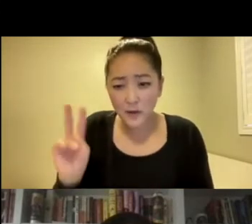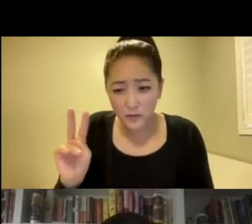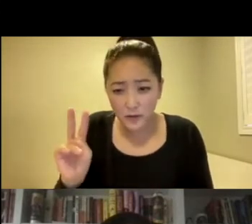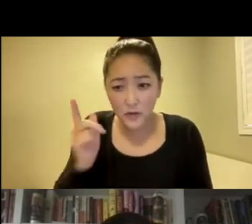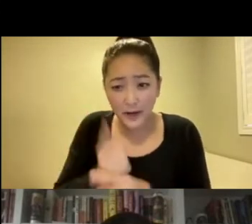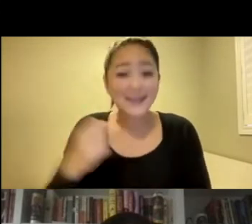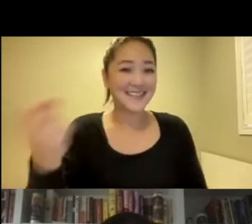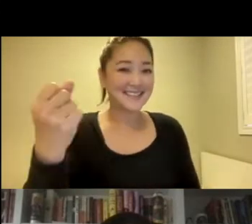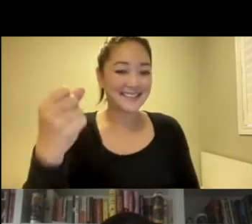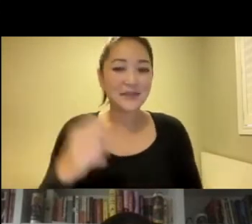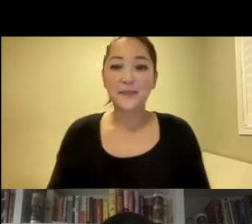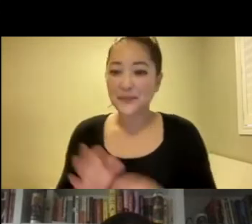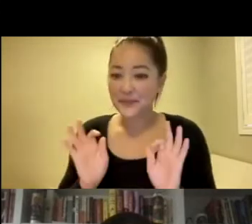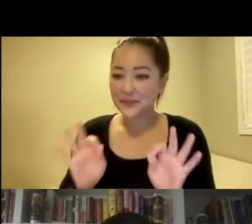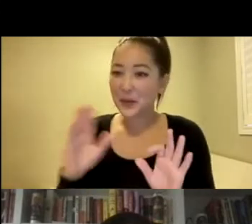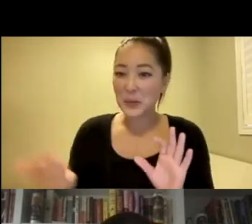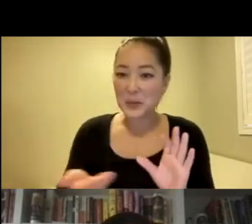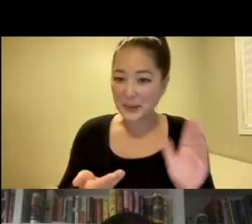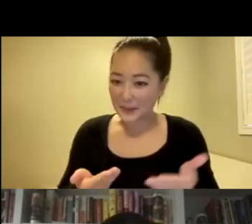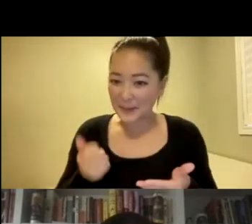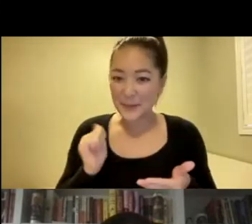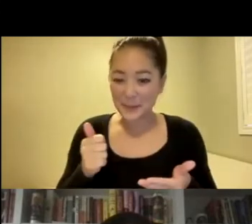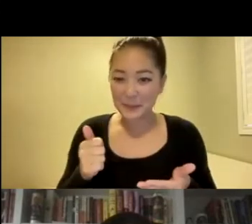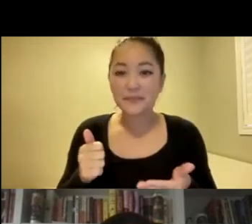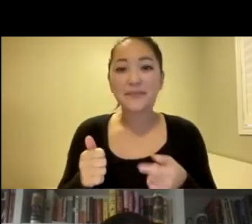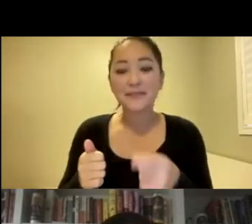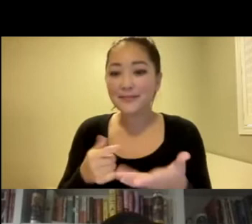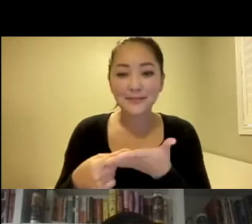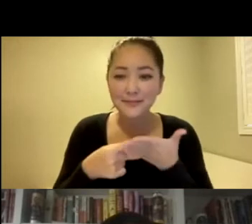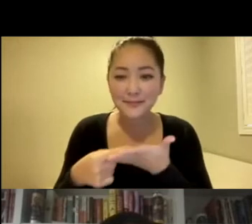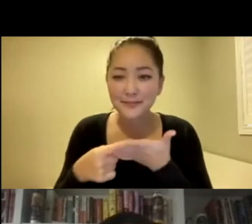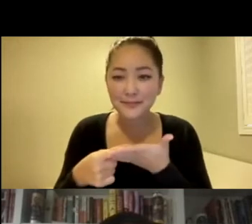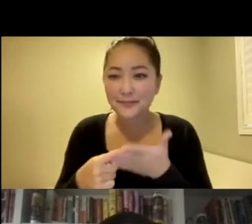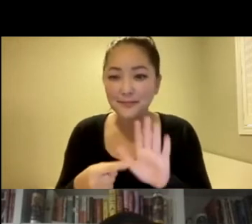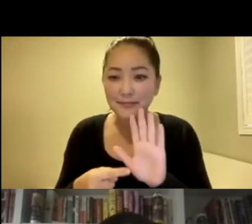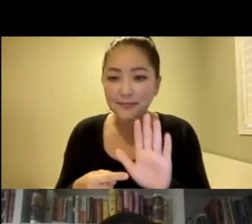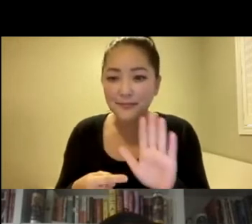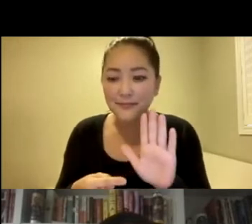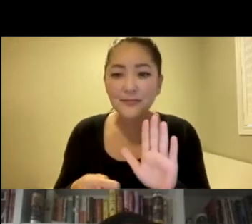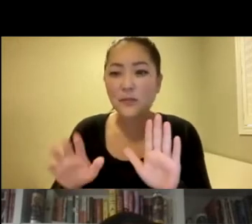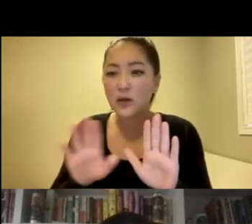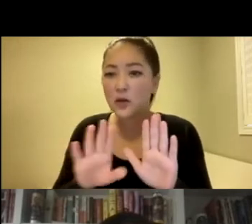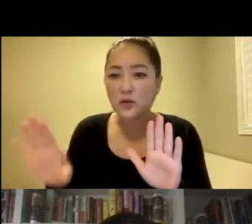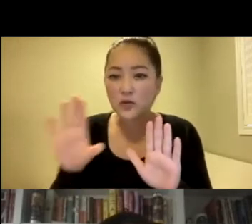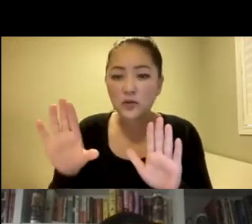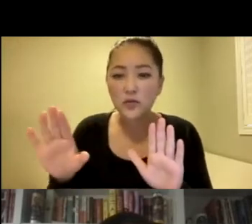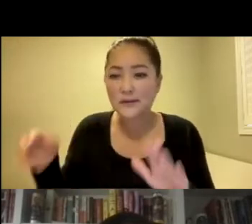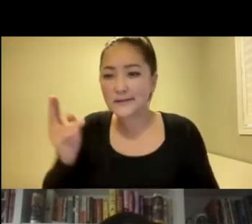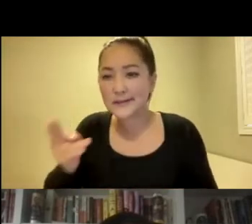okay. Welcome. Tell us a bit about your history and what you